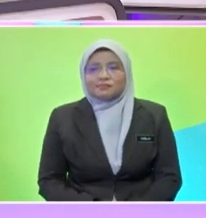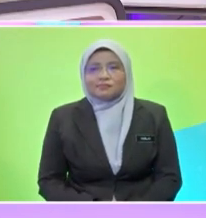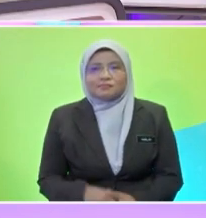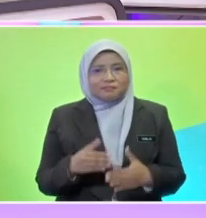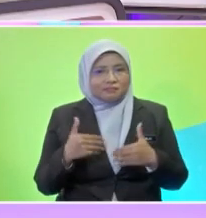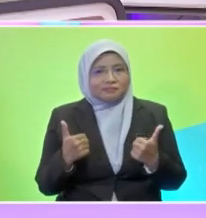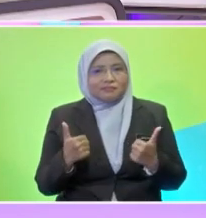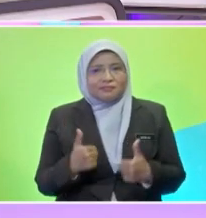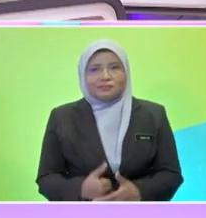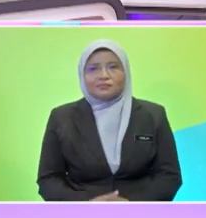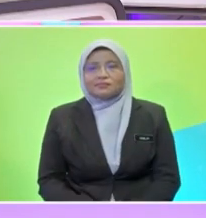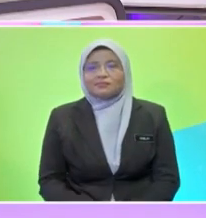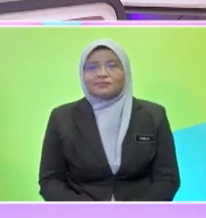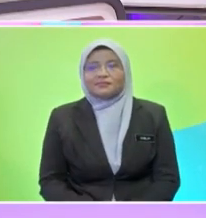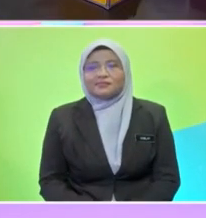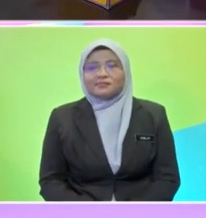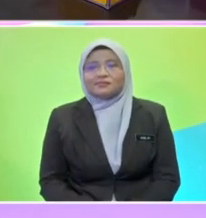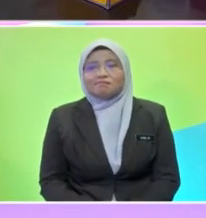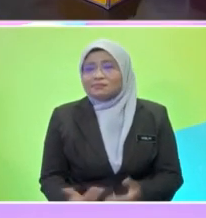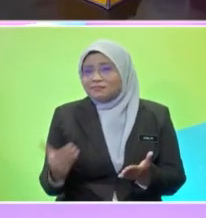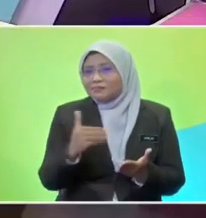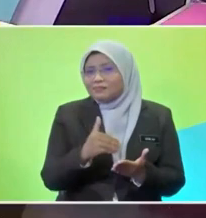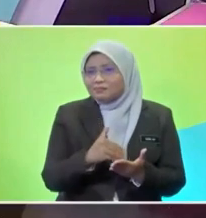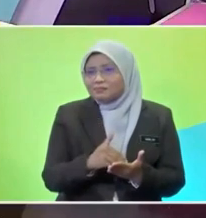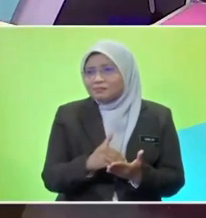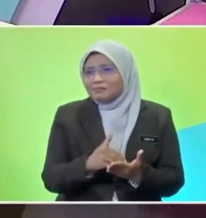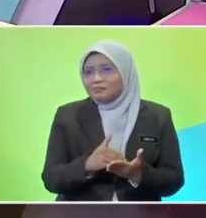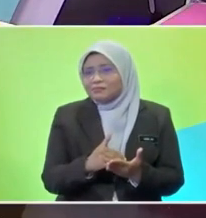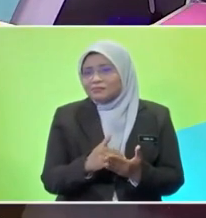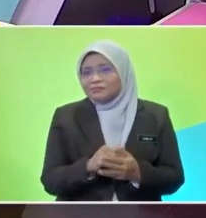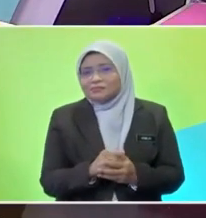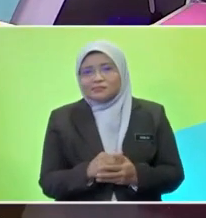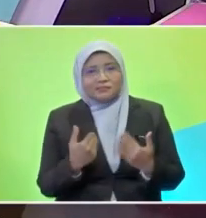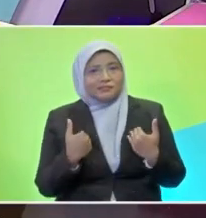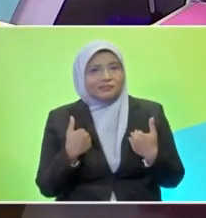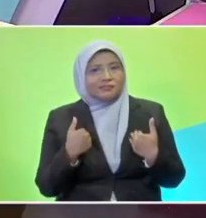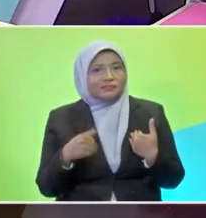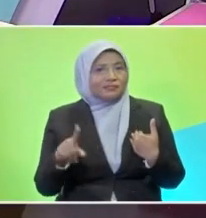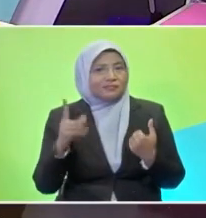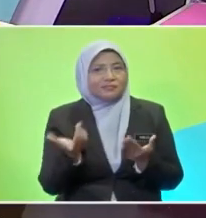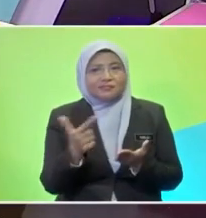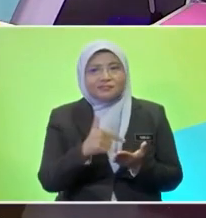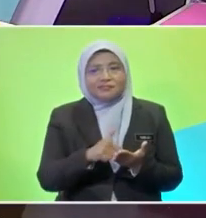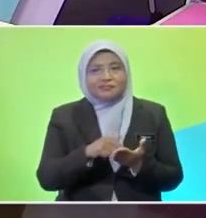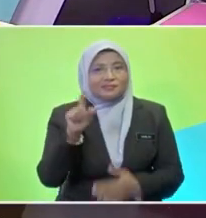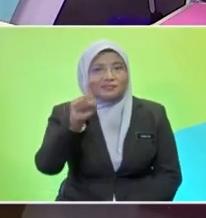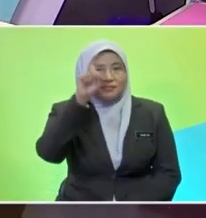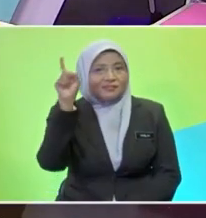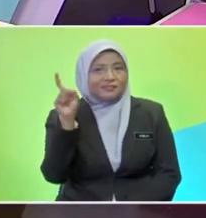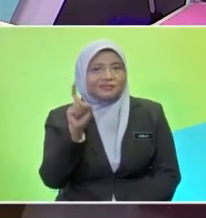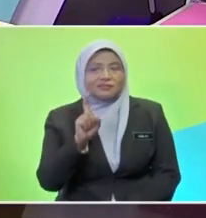job, Akif. All right. Teacher Carl, we actually have time for one more question. Yes, you the last okay? question. Yeah, yes. Okay.